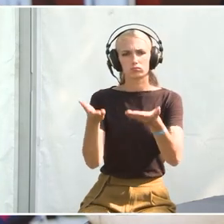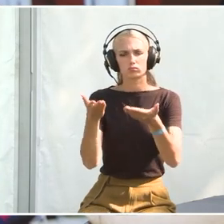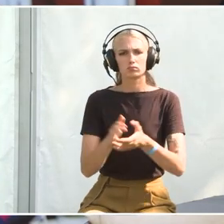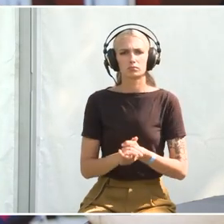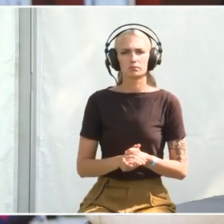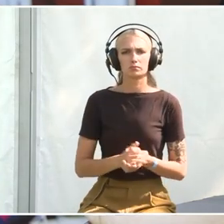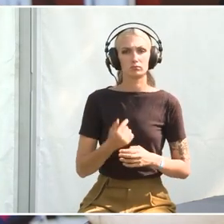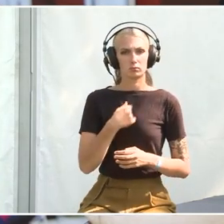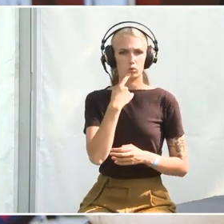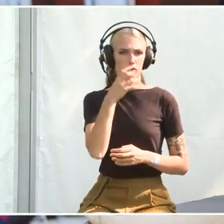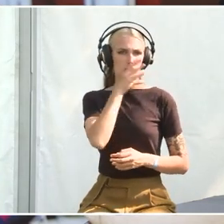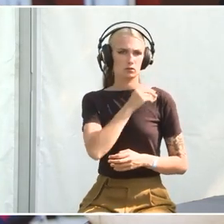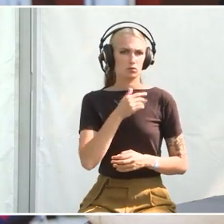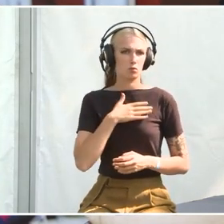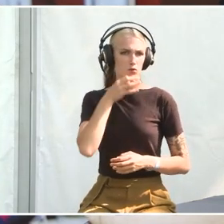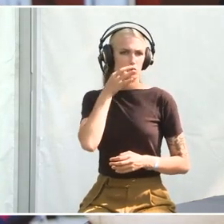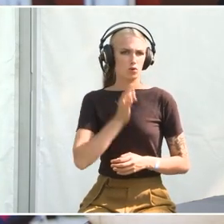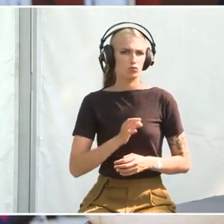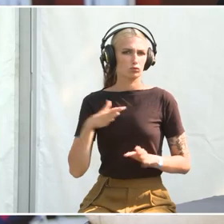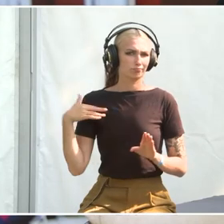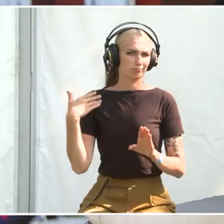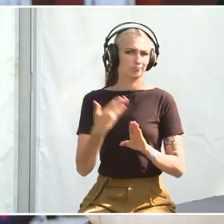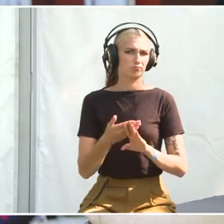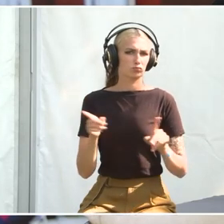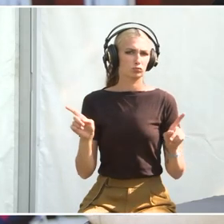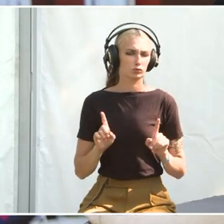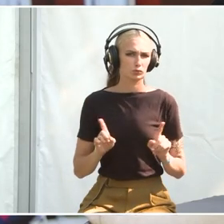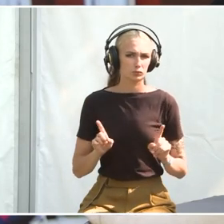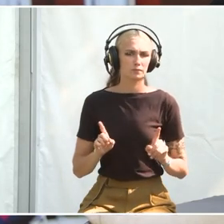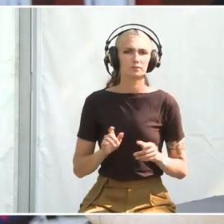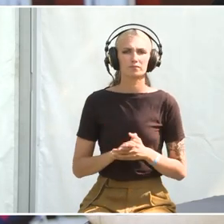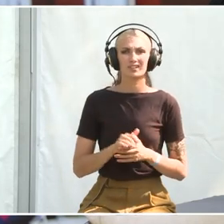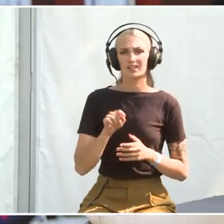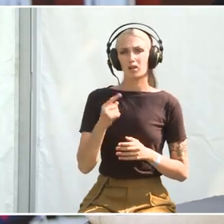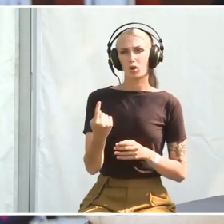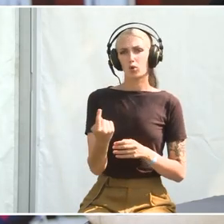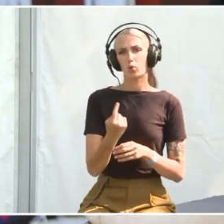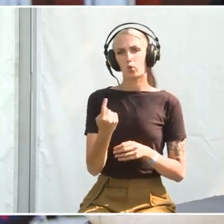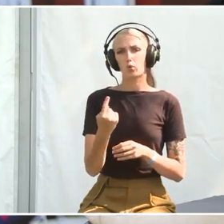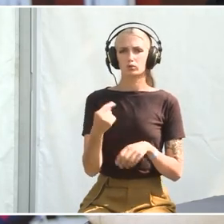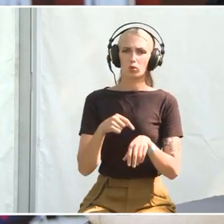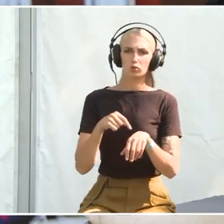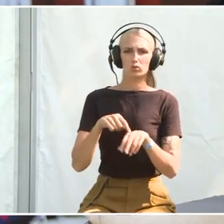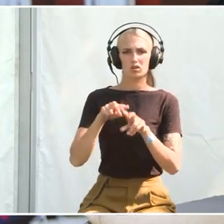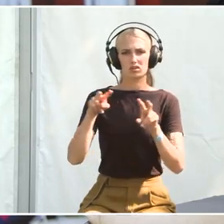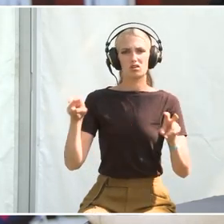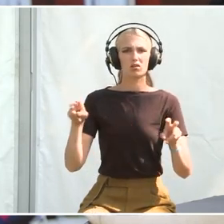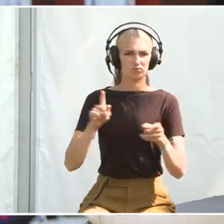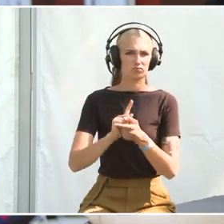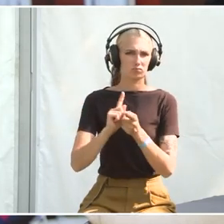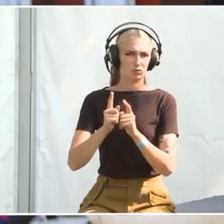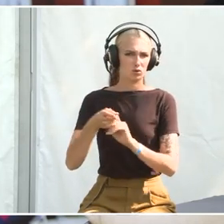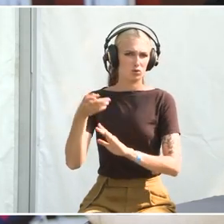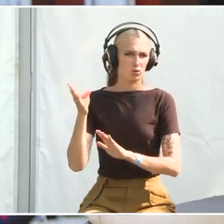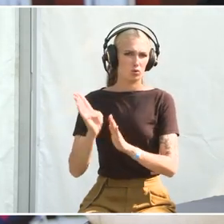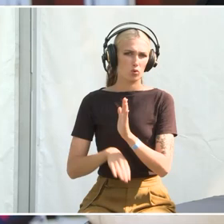What I can say from my working experience that issues has become more serious over